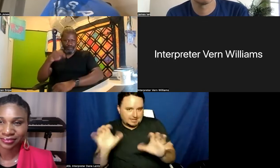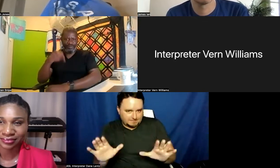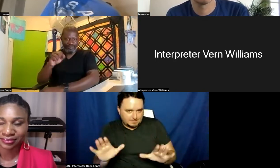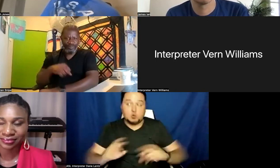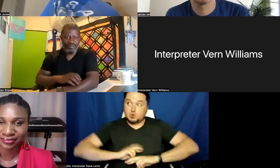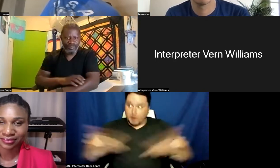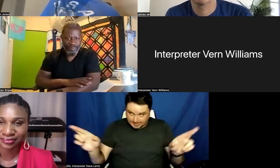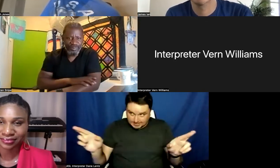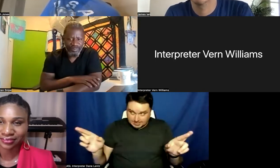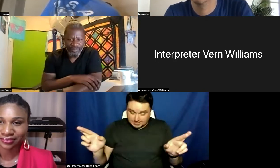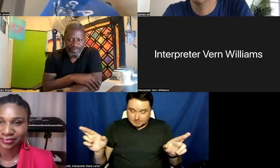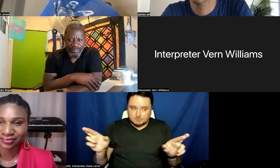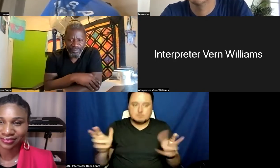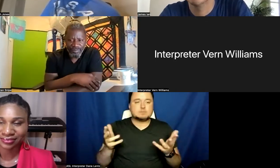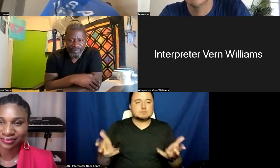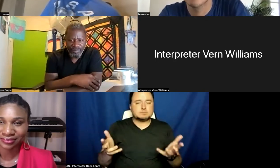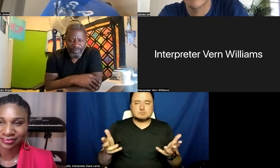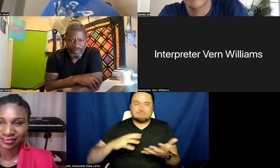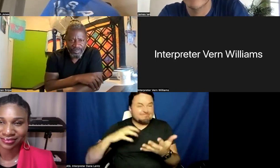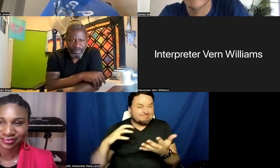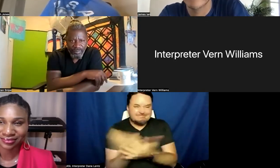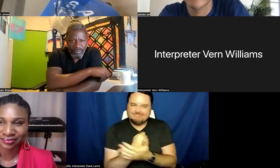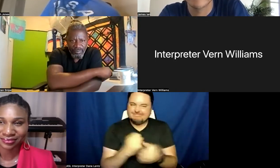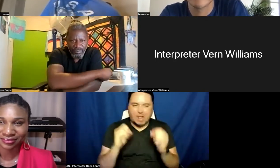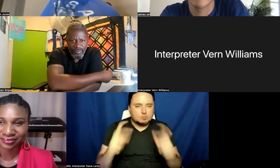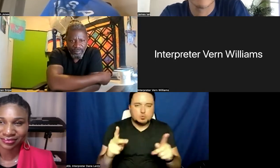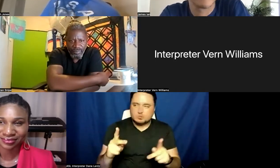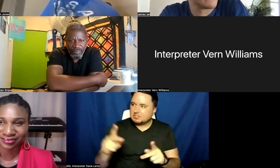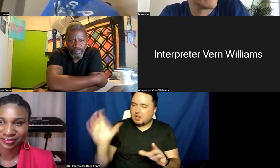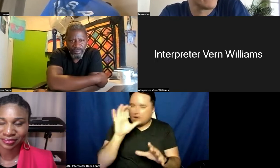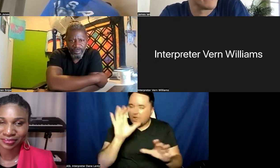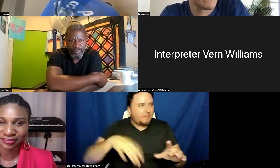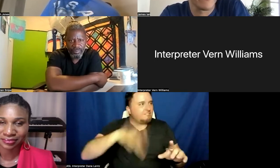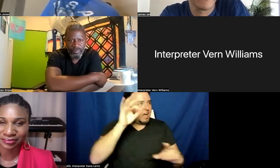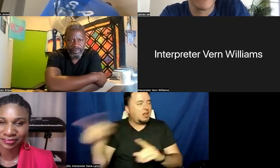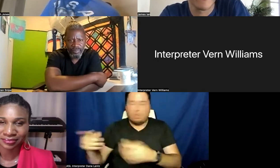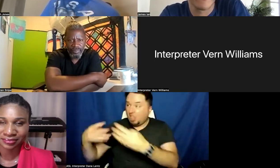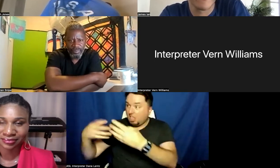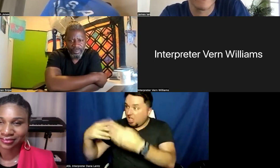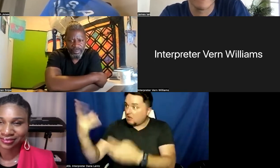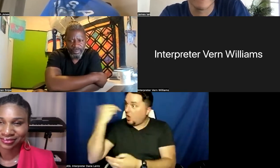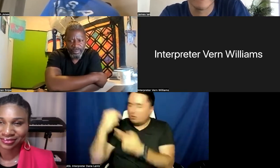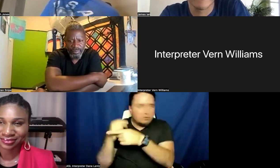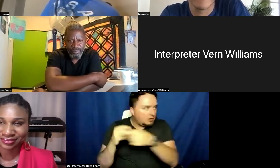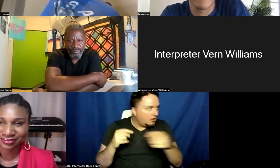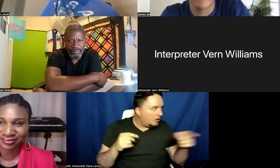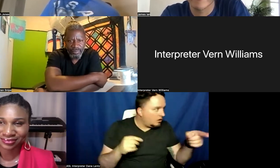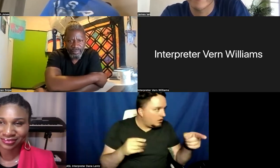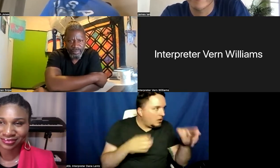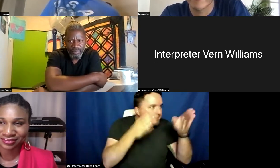it. Take that opportunity and find somebody who isn't gatekeeping. If you get a no, go to